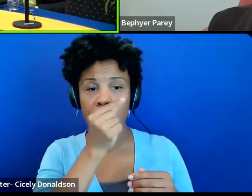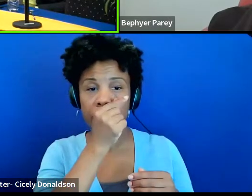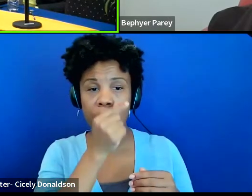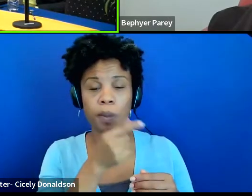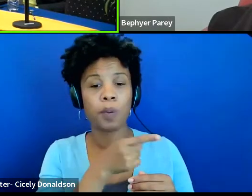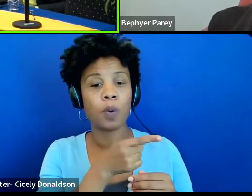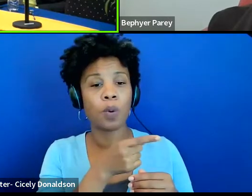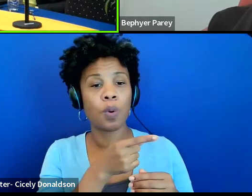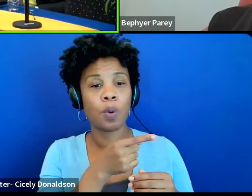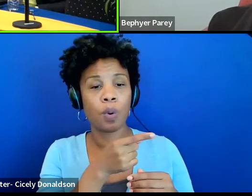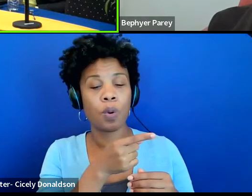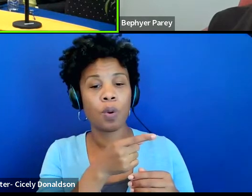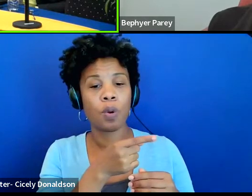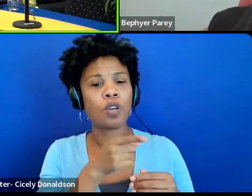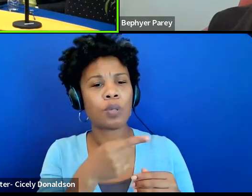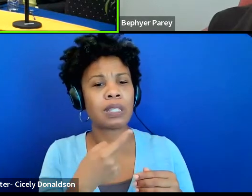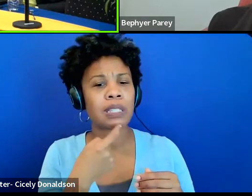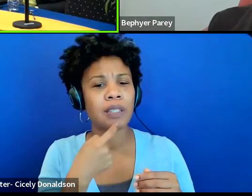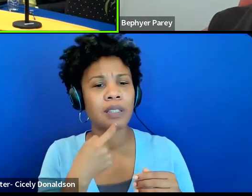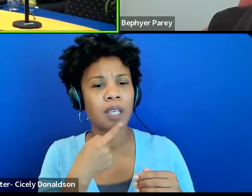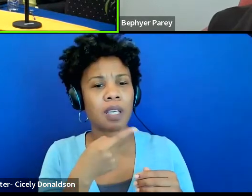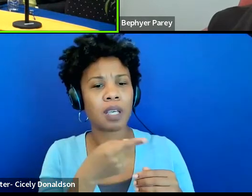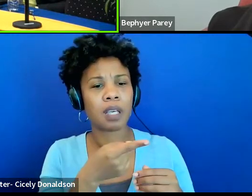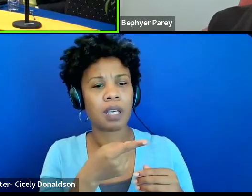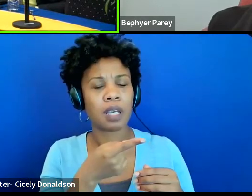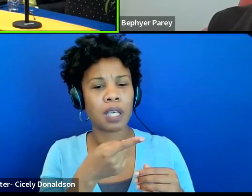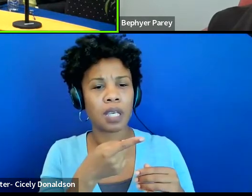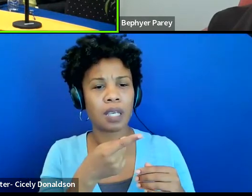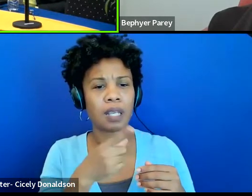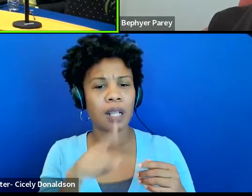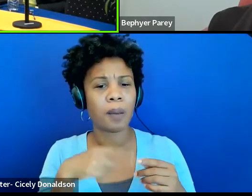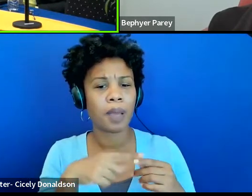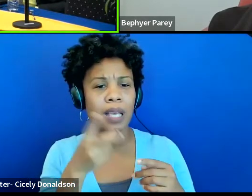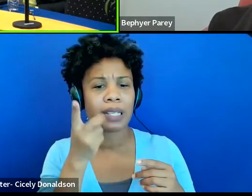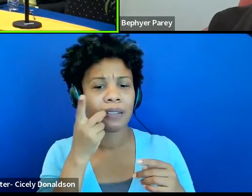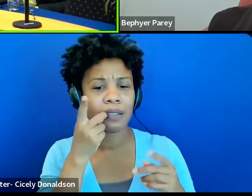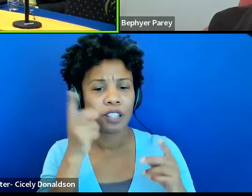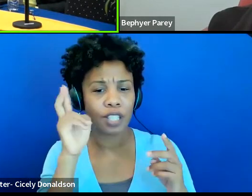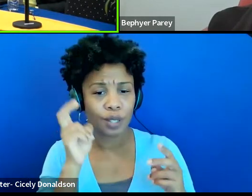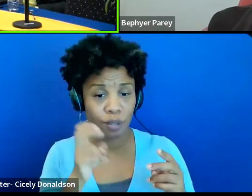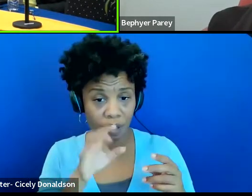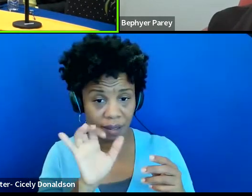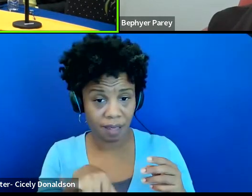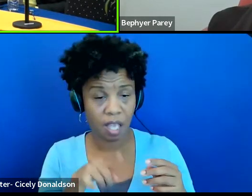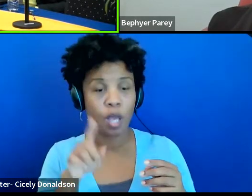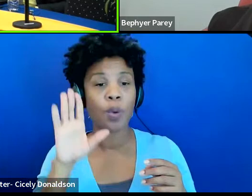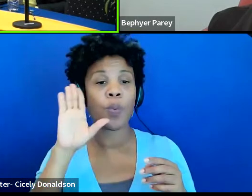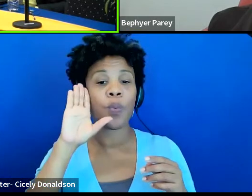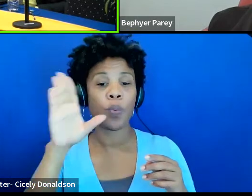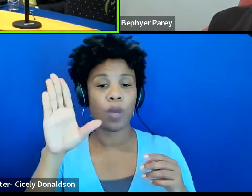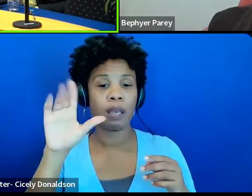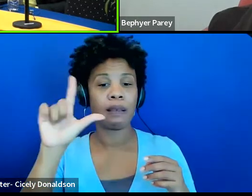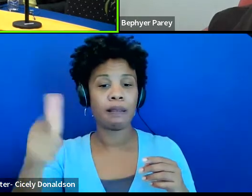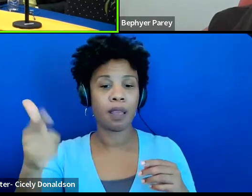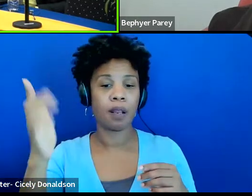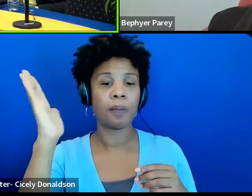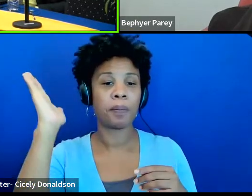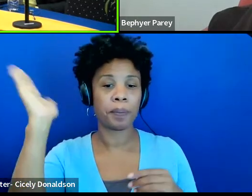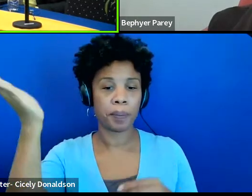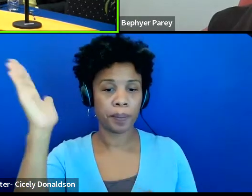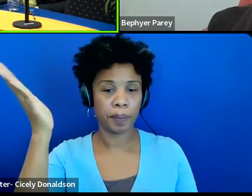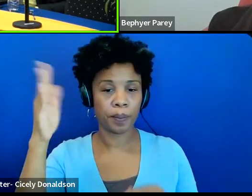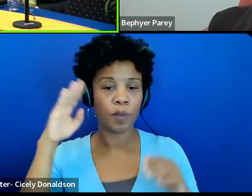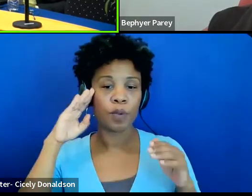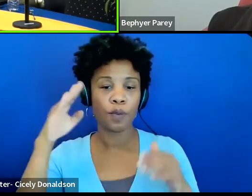there will be you mentioned that you did not hear anything on dental issues. There will be a presentation on